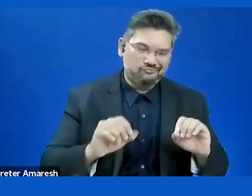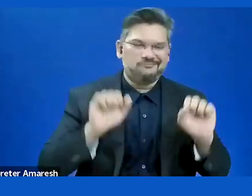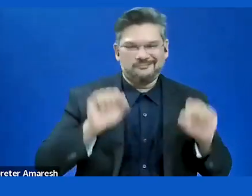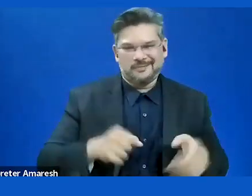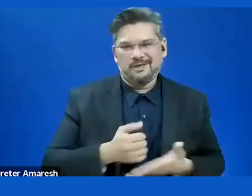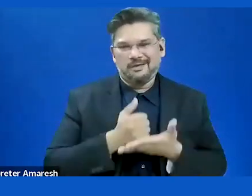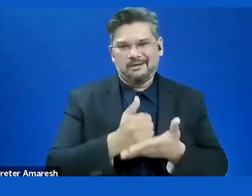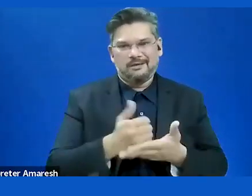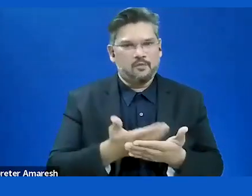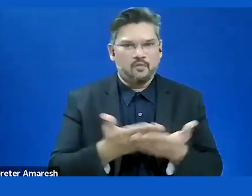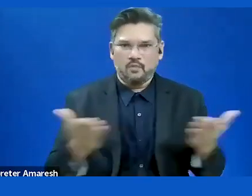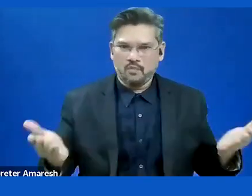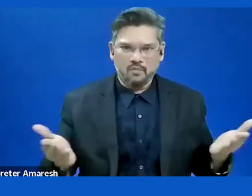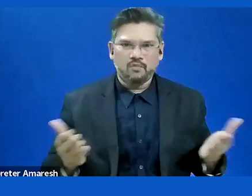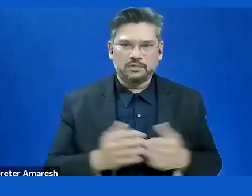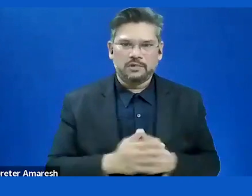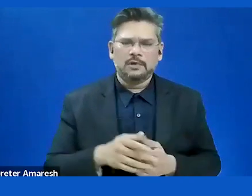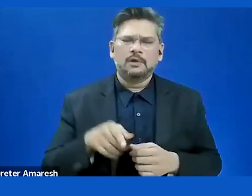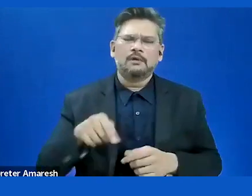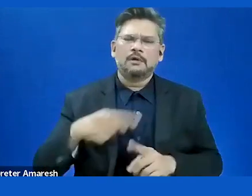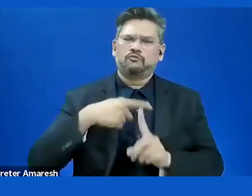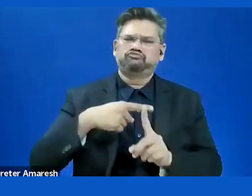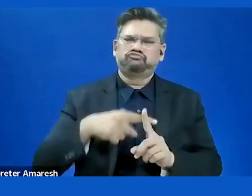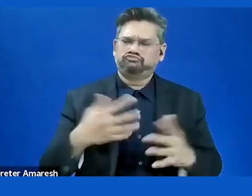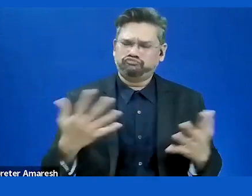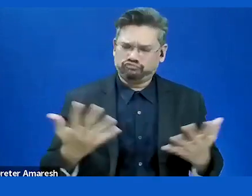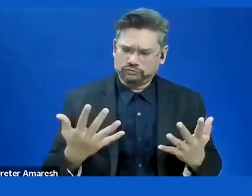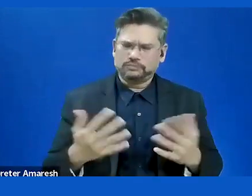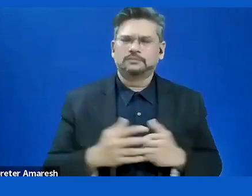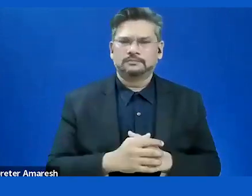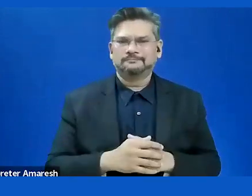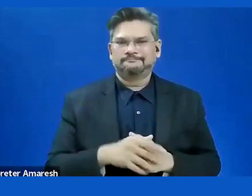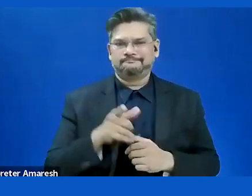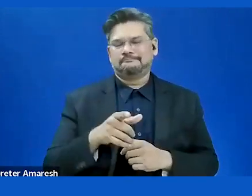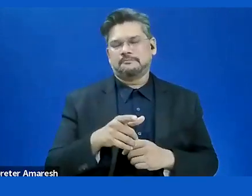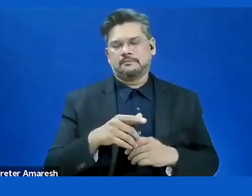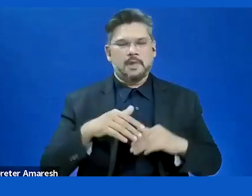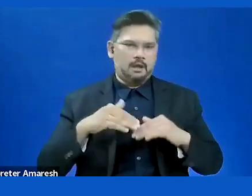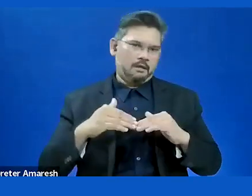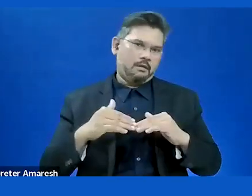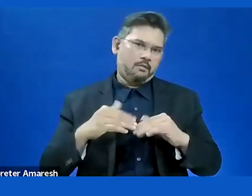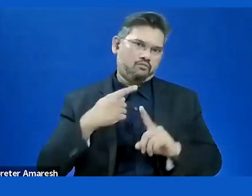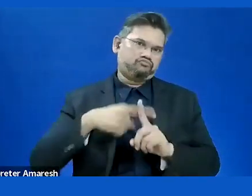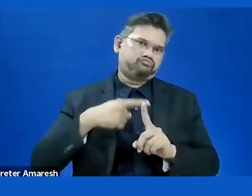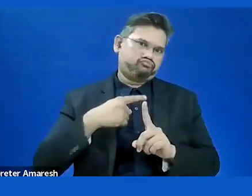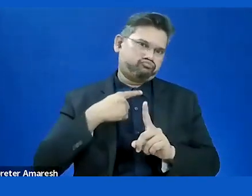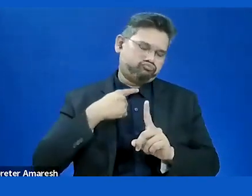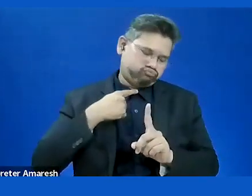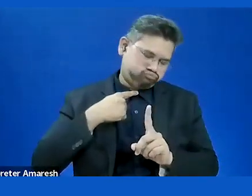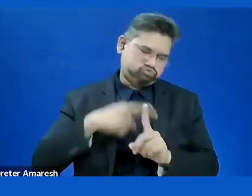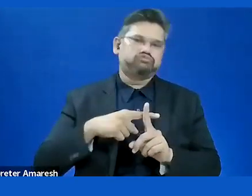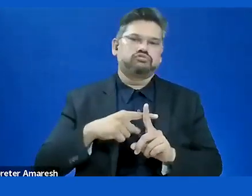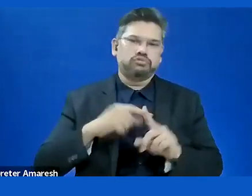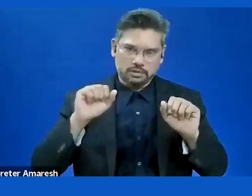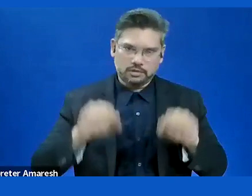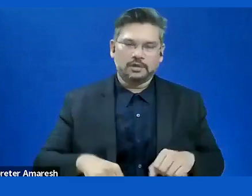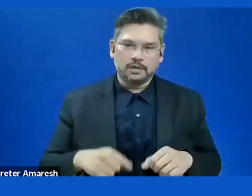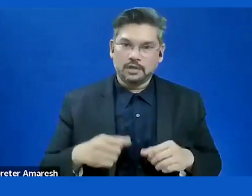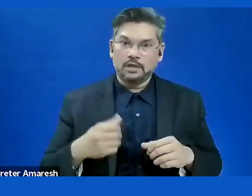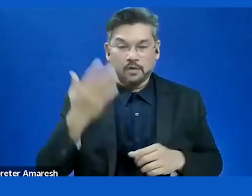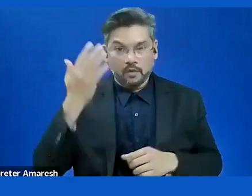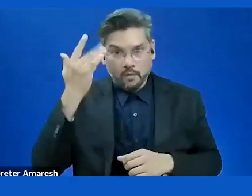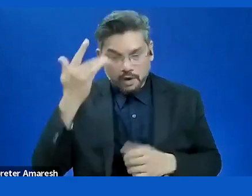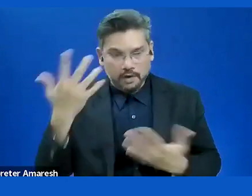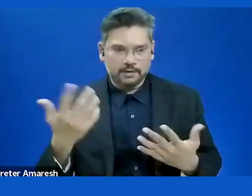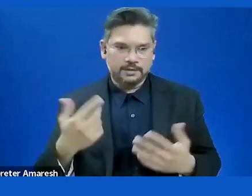is very high, because when something works well for me, it